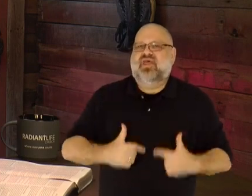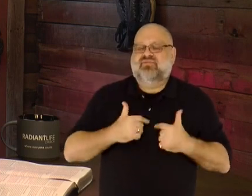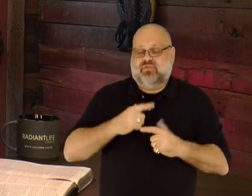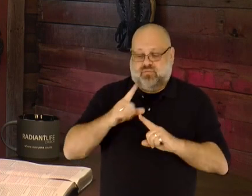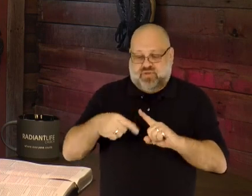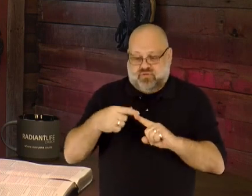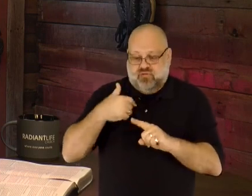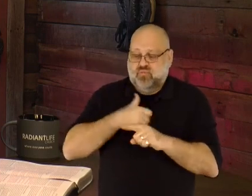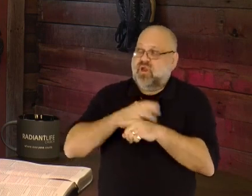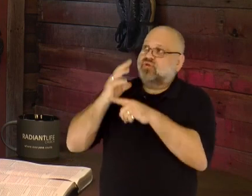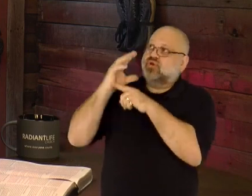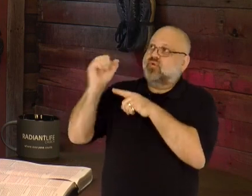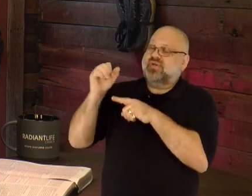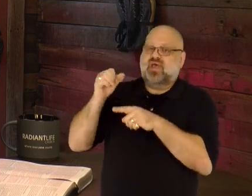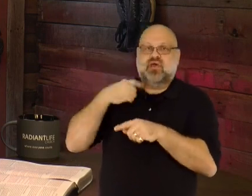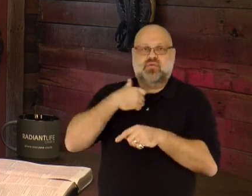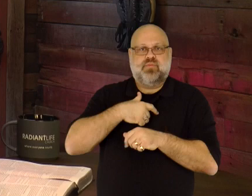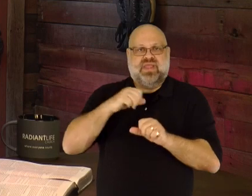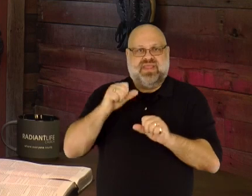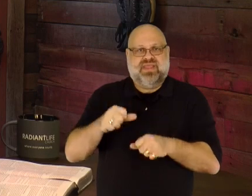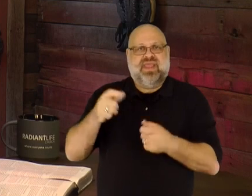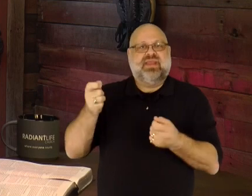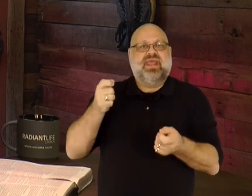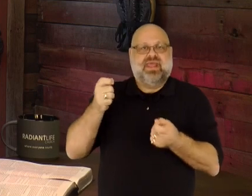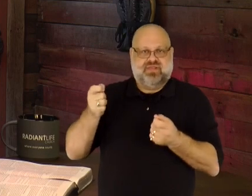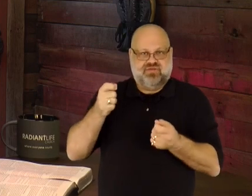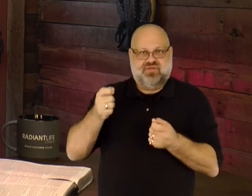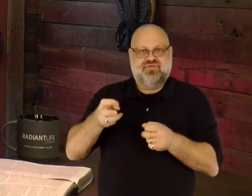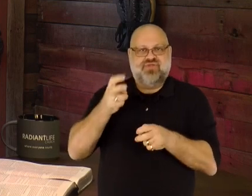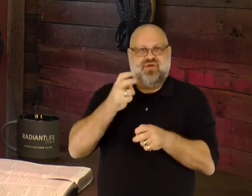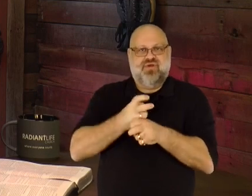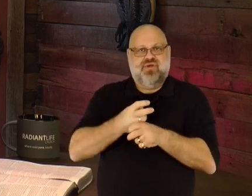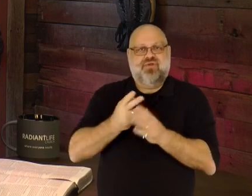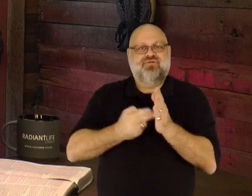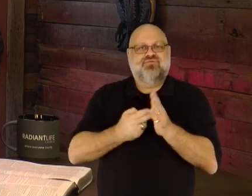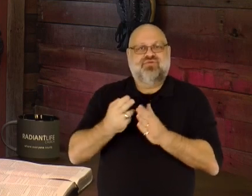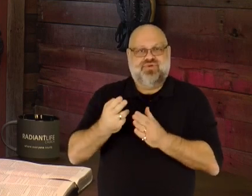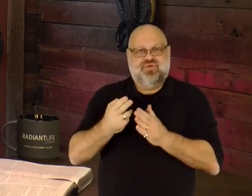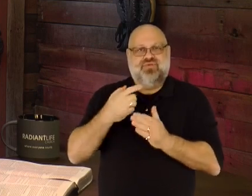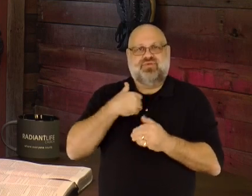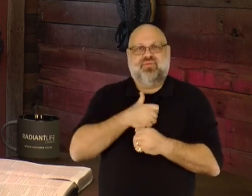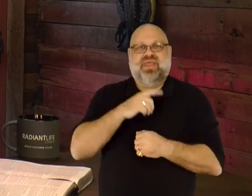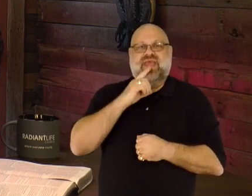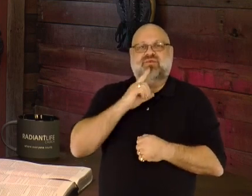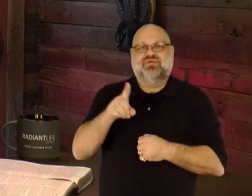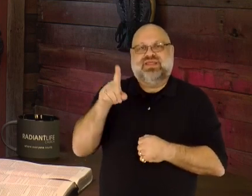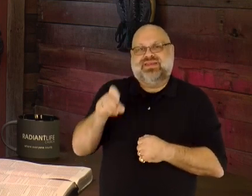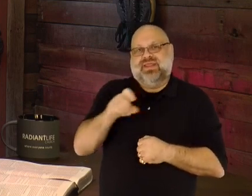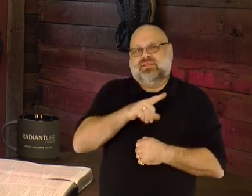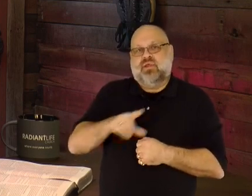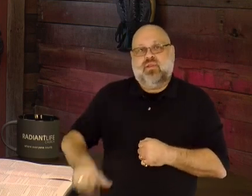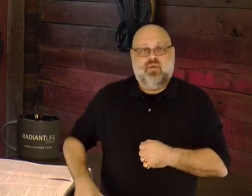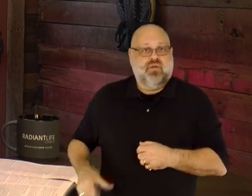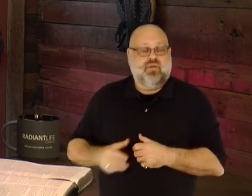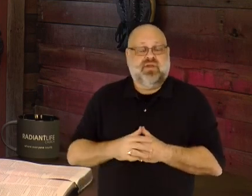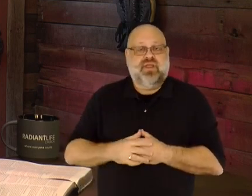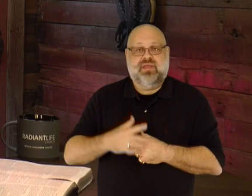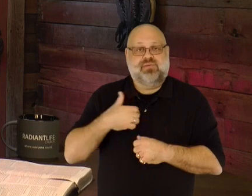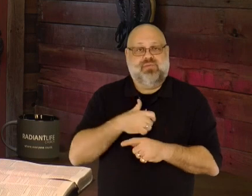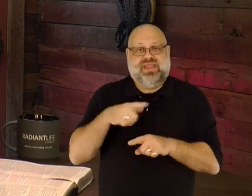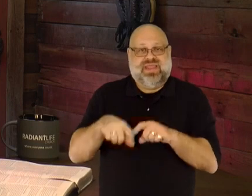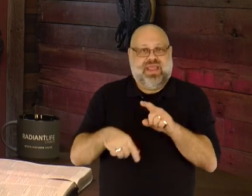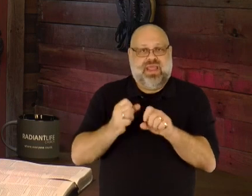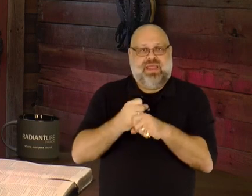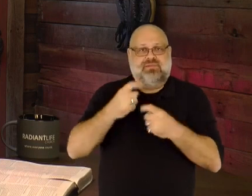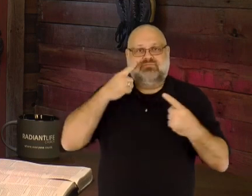we're sold out, we can handle the hard truth that we actually need the Lord. And we can't make it